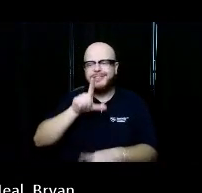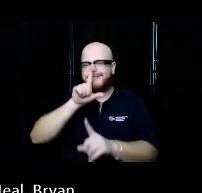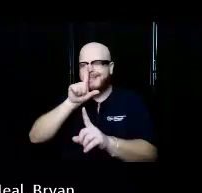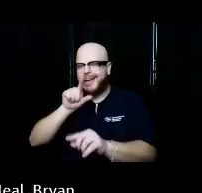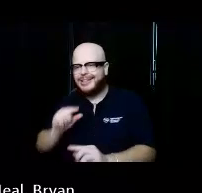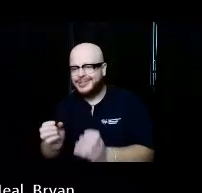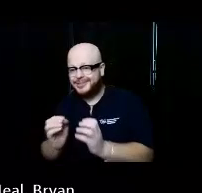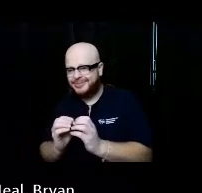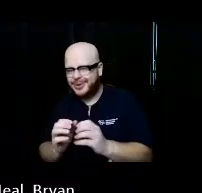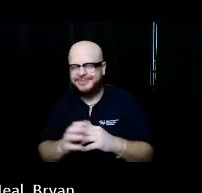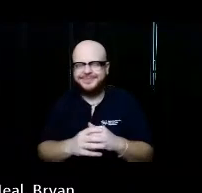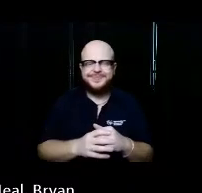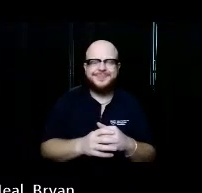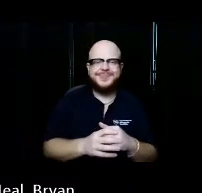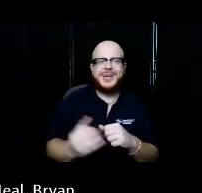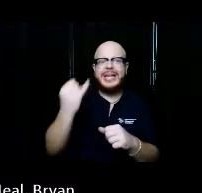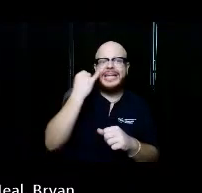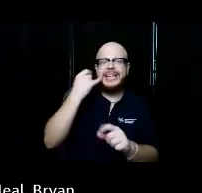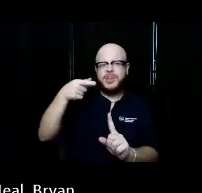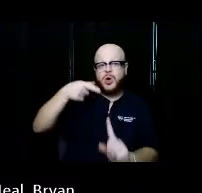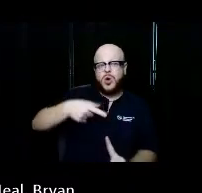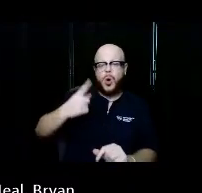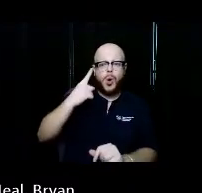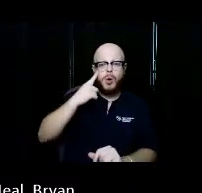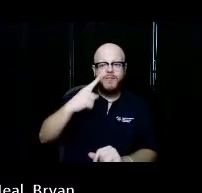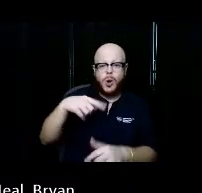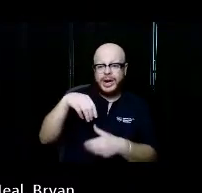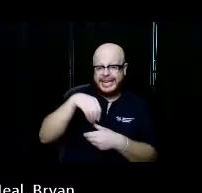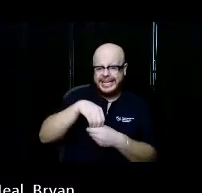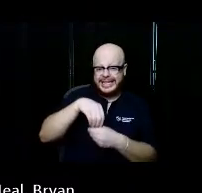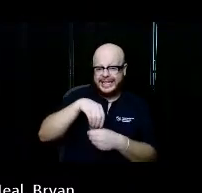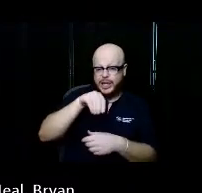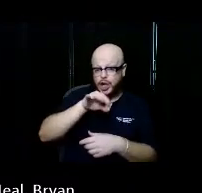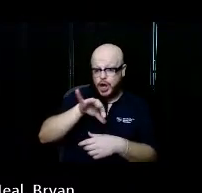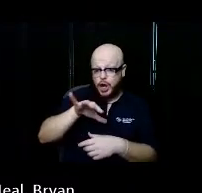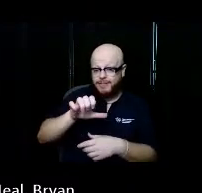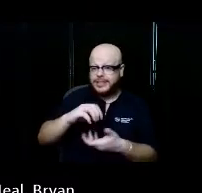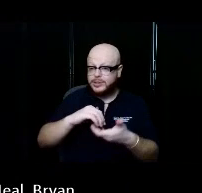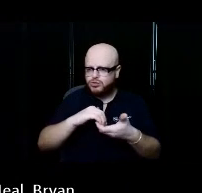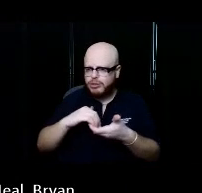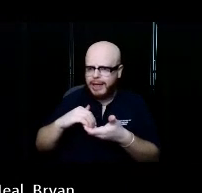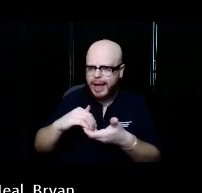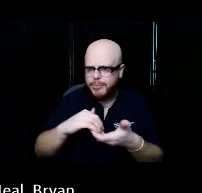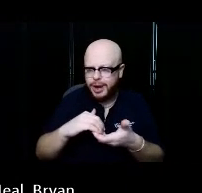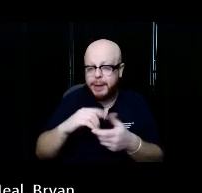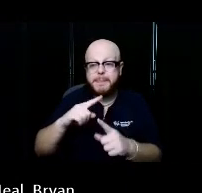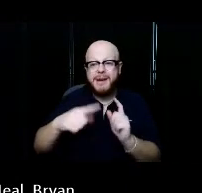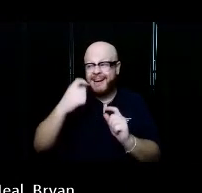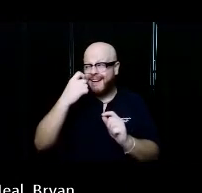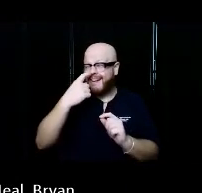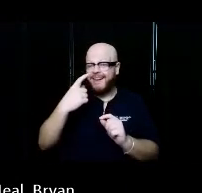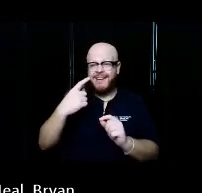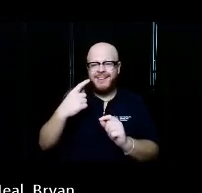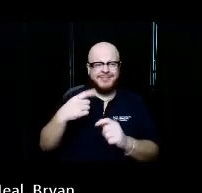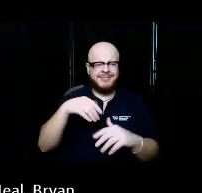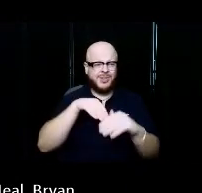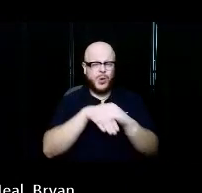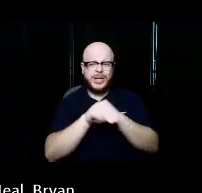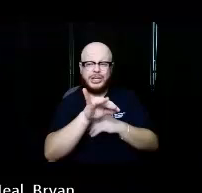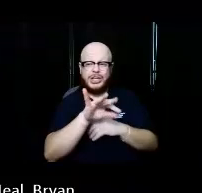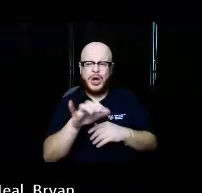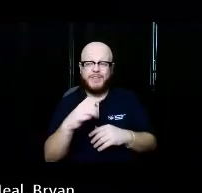If the goal for in-office is to collaborate with our team, but being in the office causes a sensory overload due to the chatter